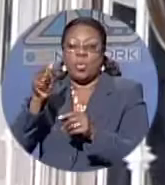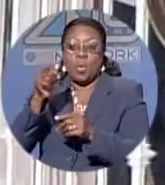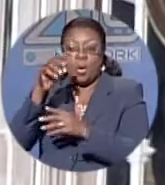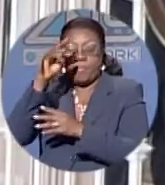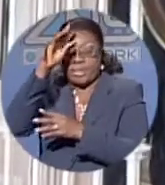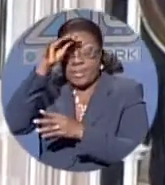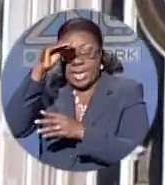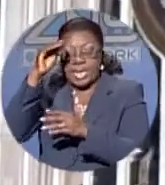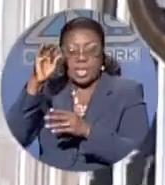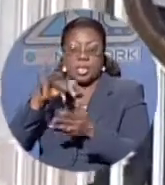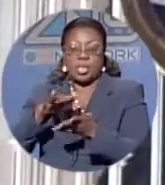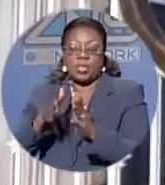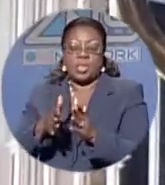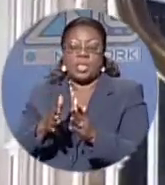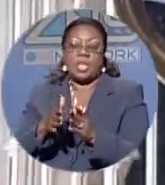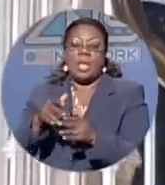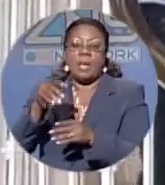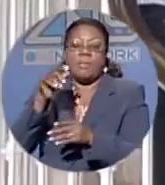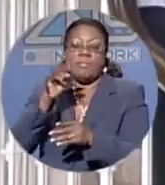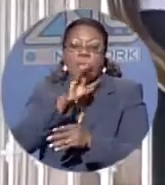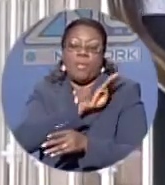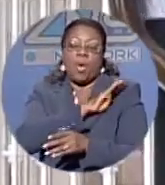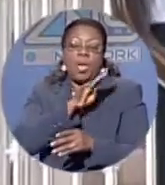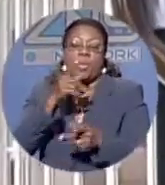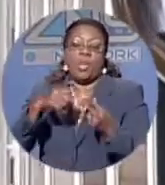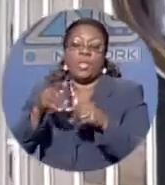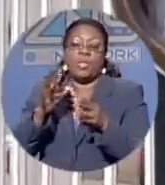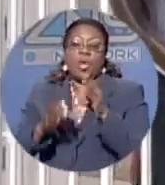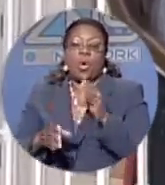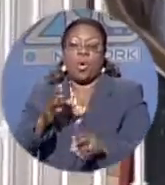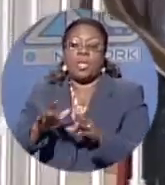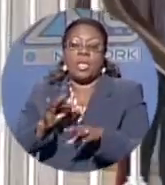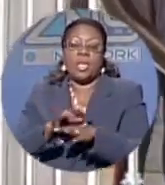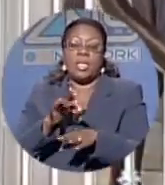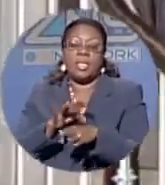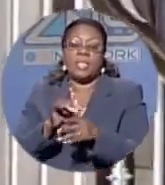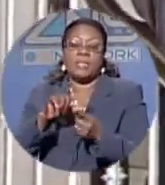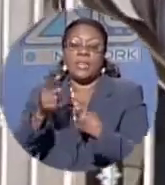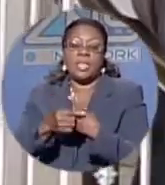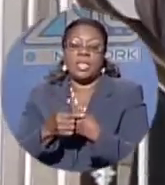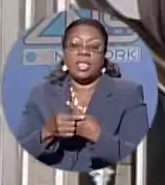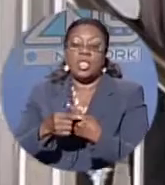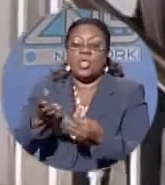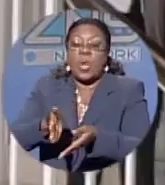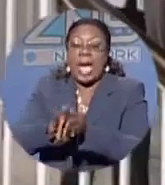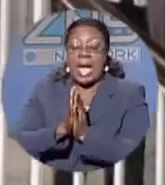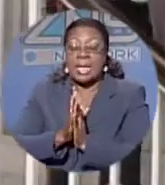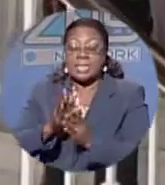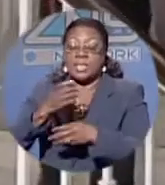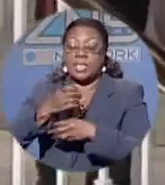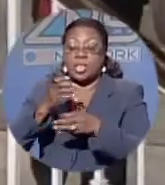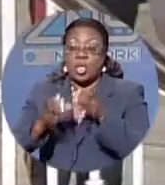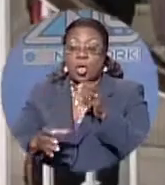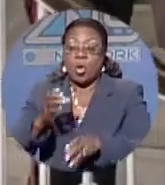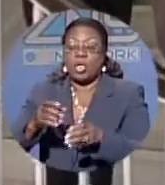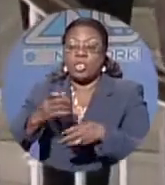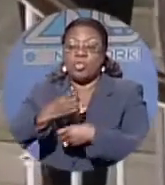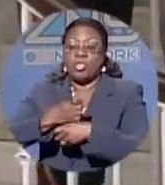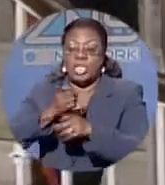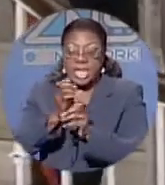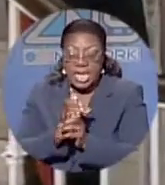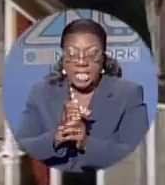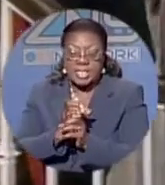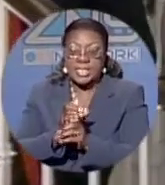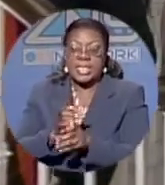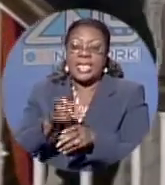students. Earlier this month, Birbal appeared before the Court of Appeal to appeal his sentence and conviction, but the Trinidadian teacher hasn't been able to do